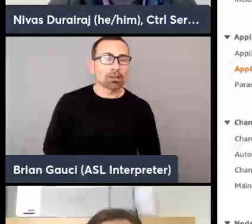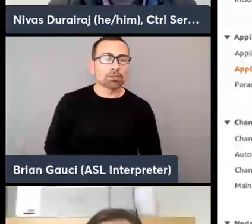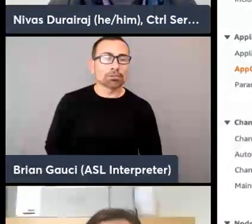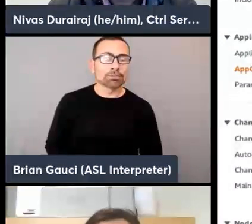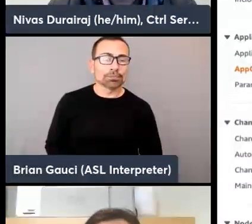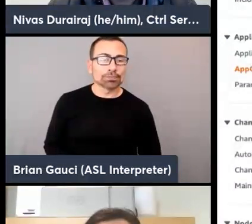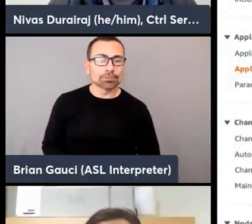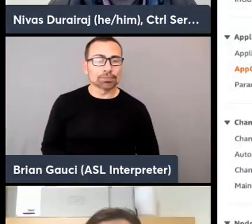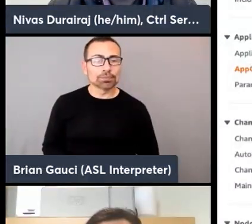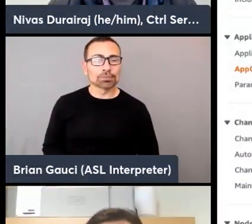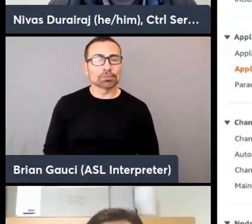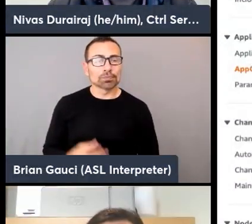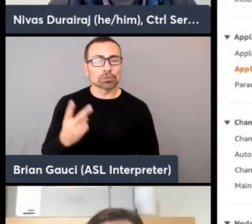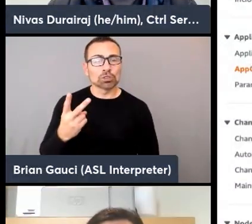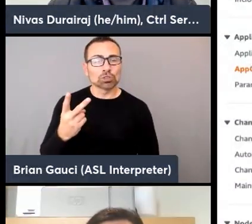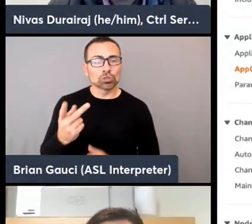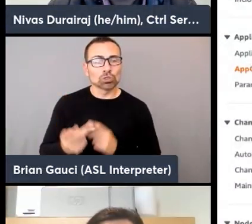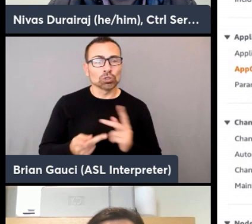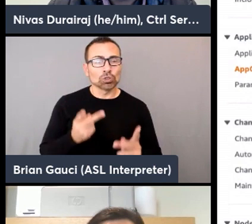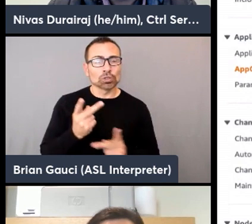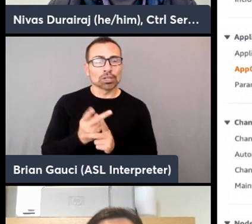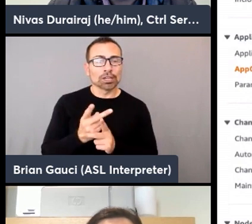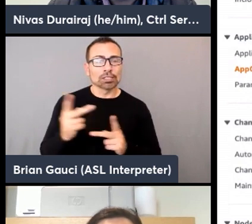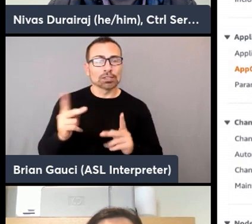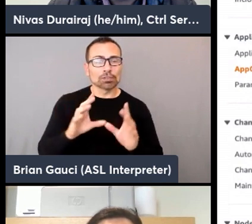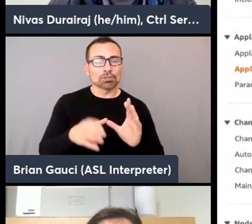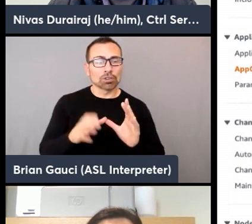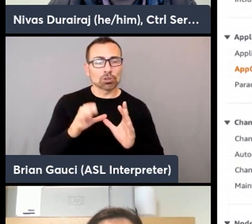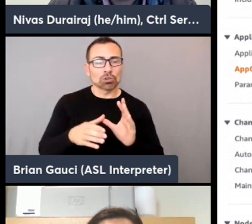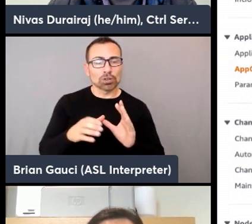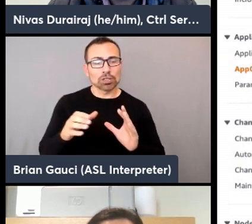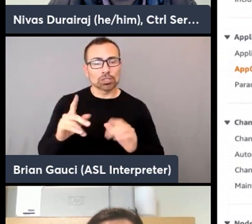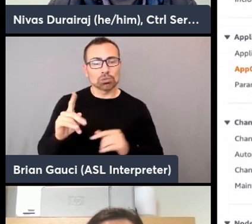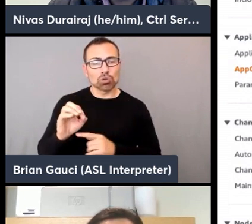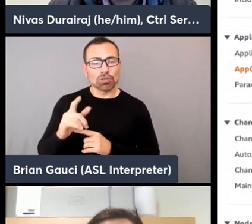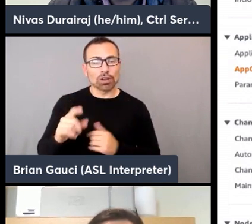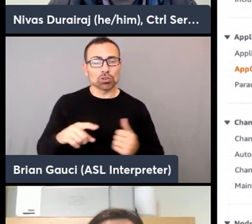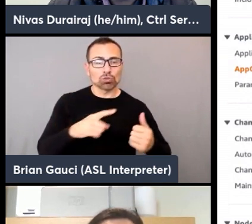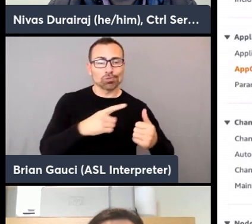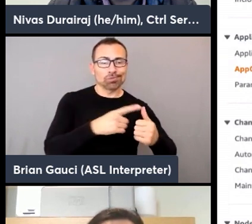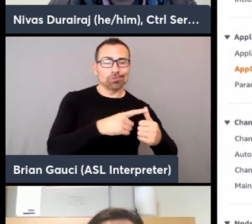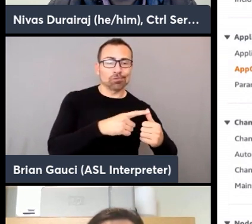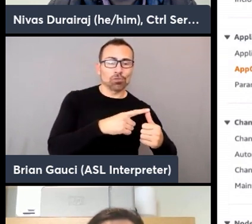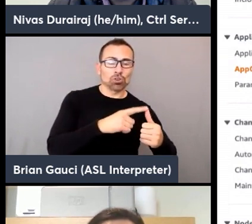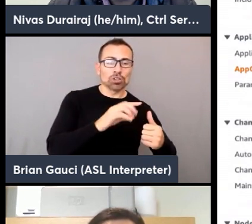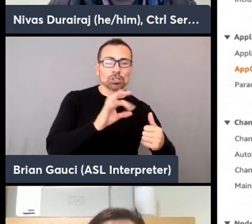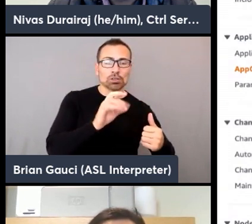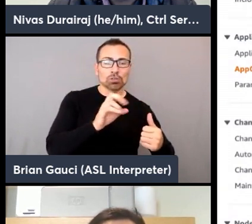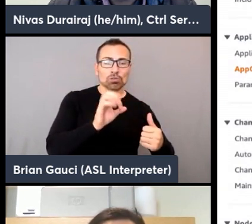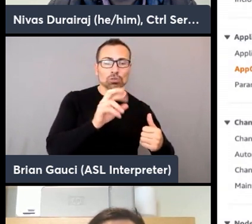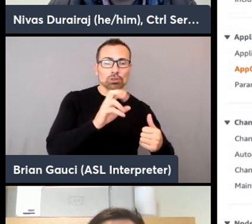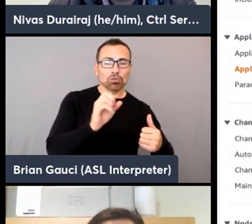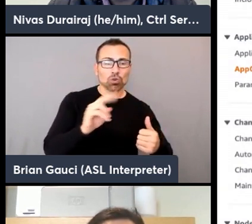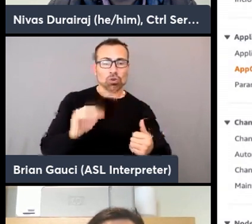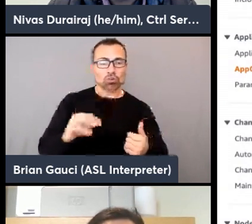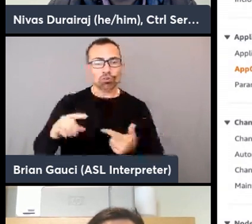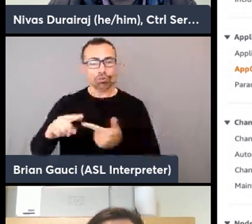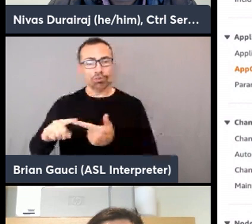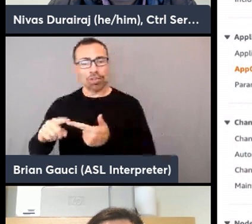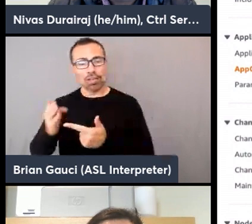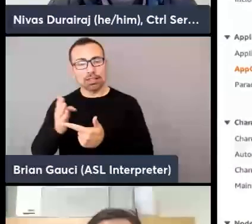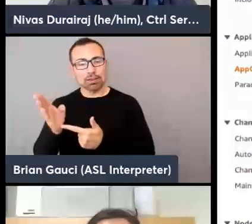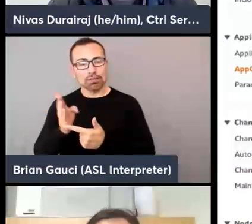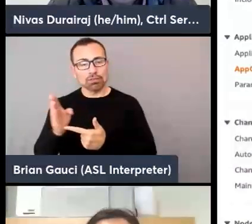of configuration profiles. There are freeform configuration profiles and the feature flag